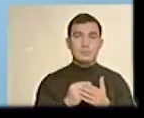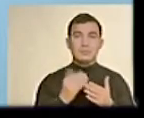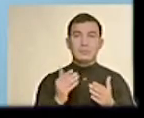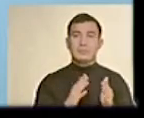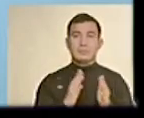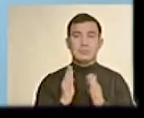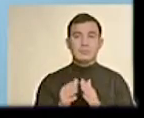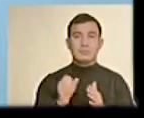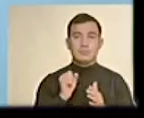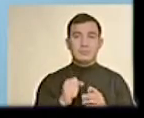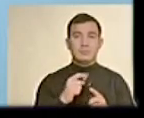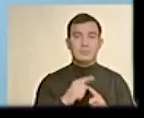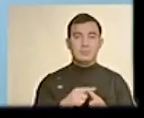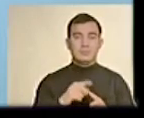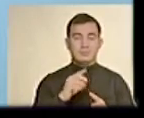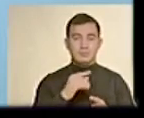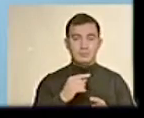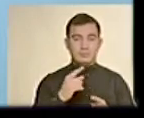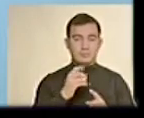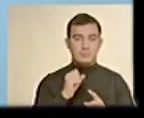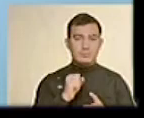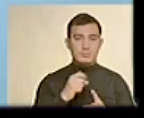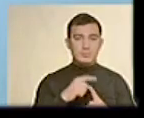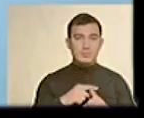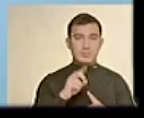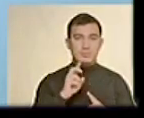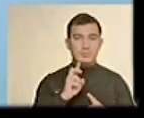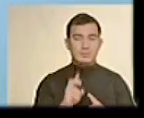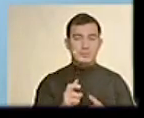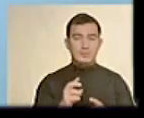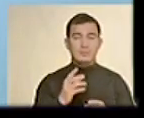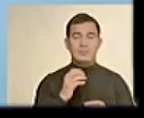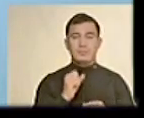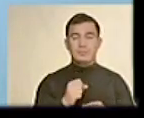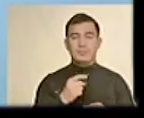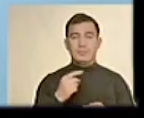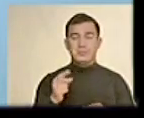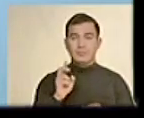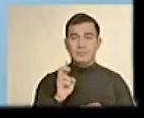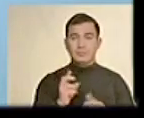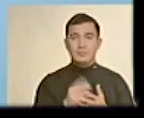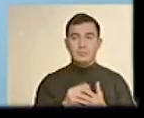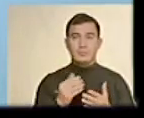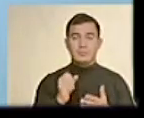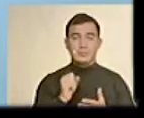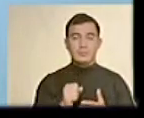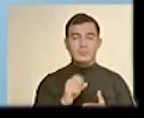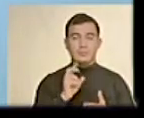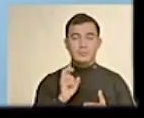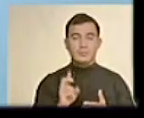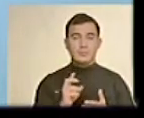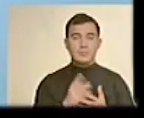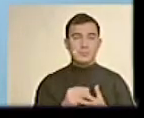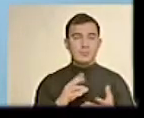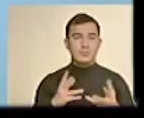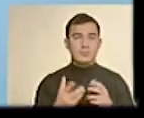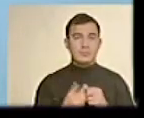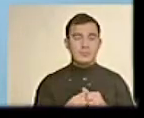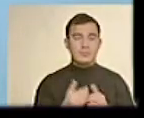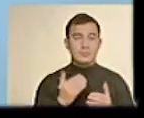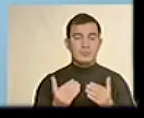b ko'paytirilgan a minus b. A va b sonlar yig'indisining shu